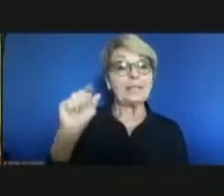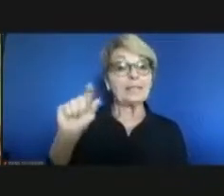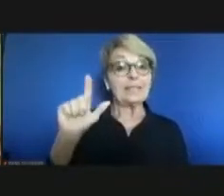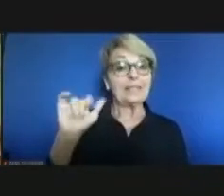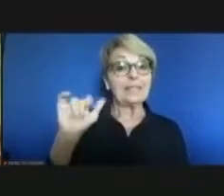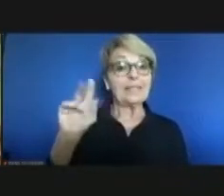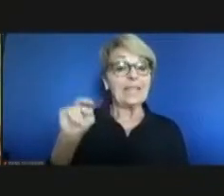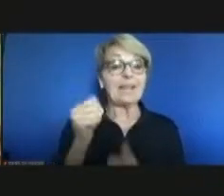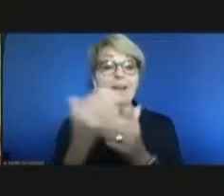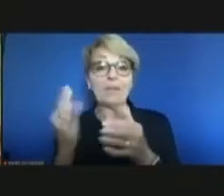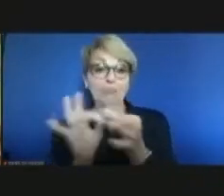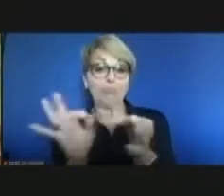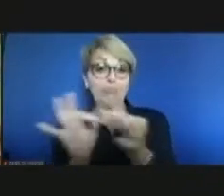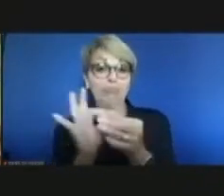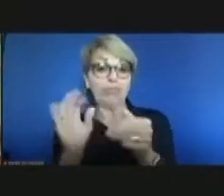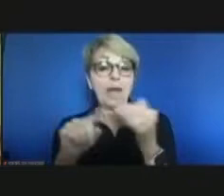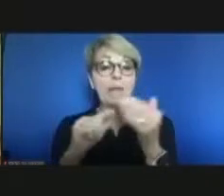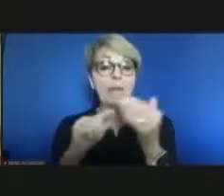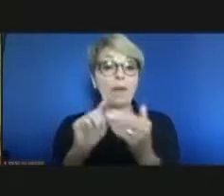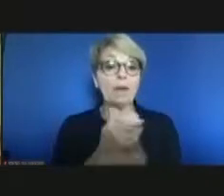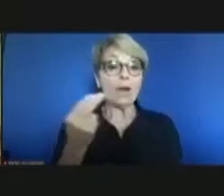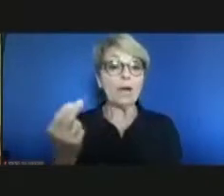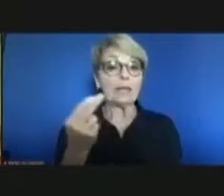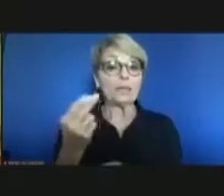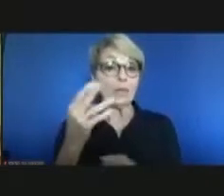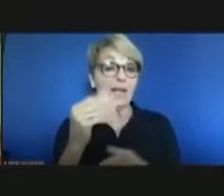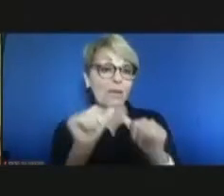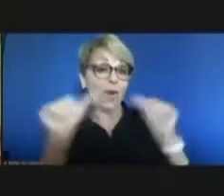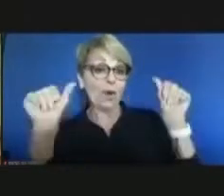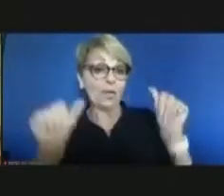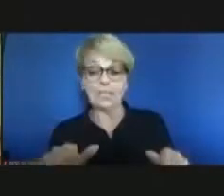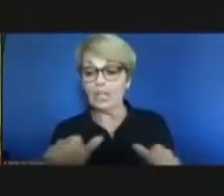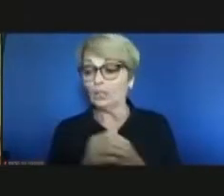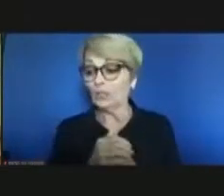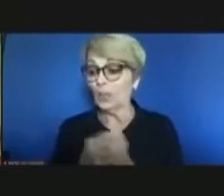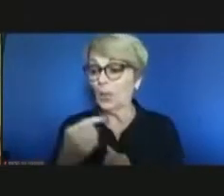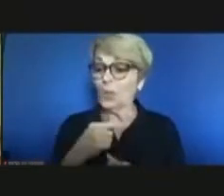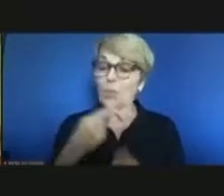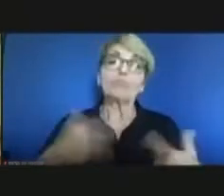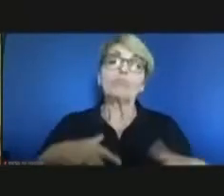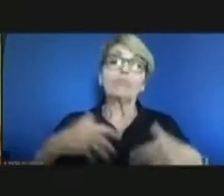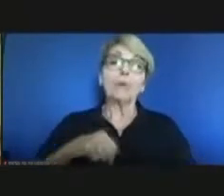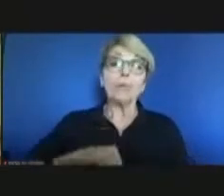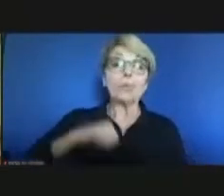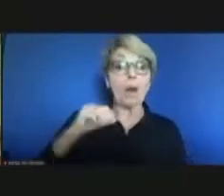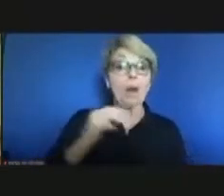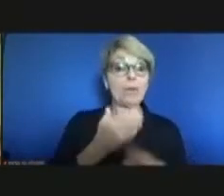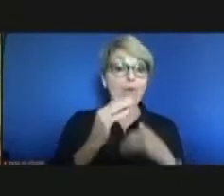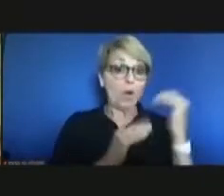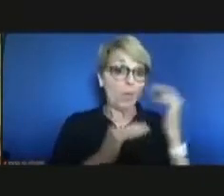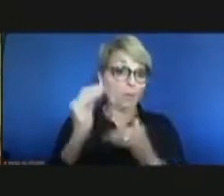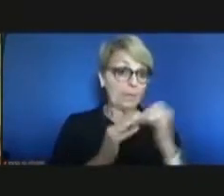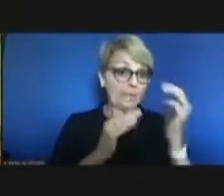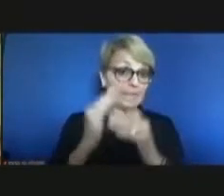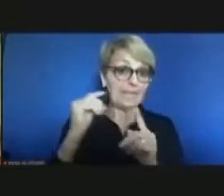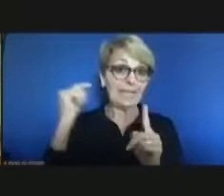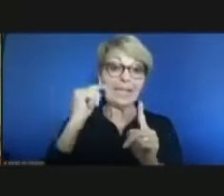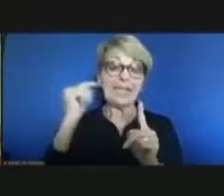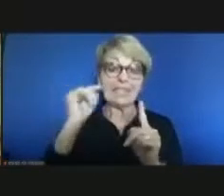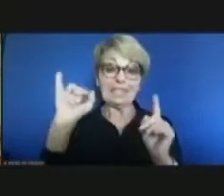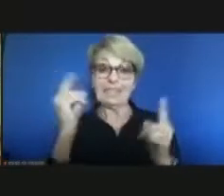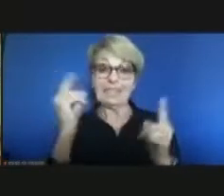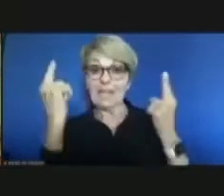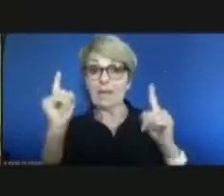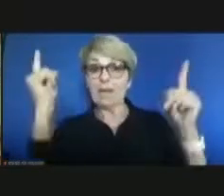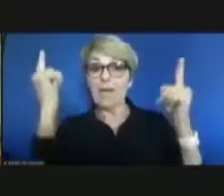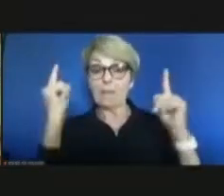our history and our architecture. While we are tremendously proud of our building, it is the accomplishments of